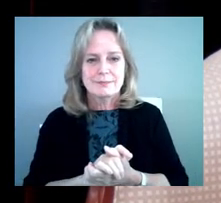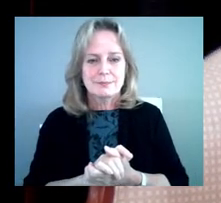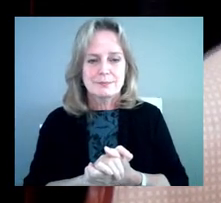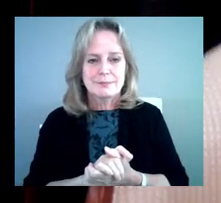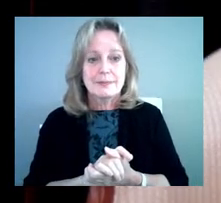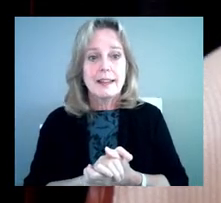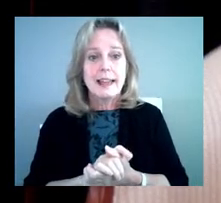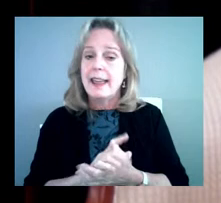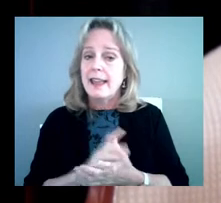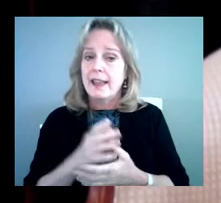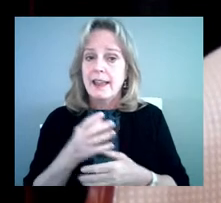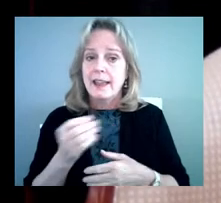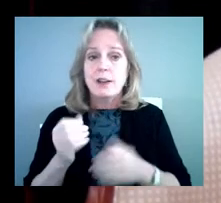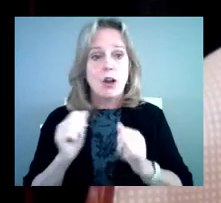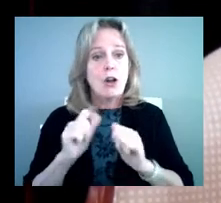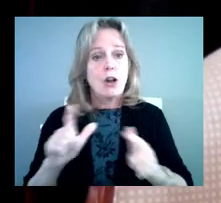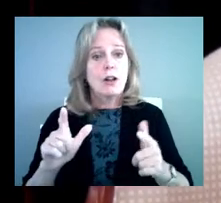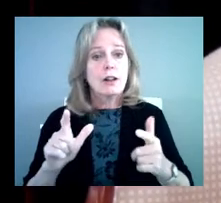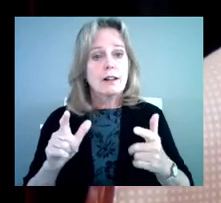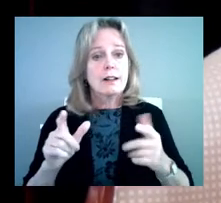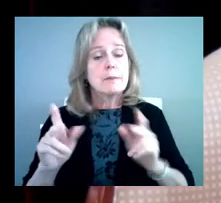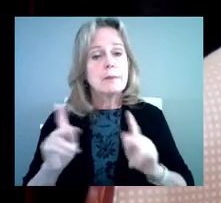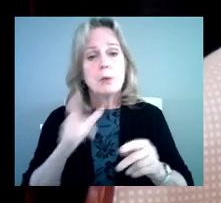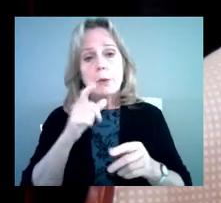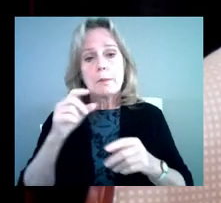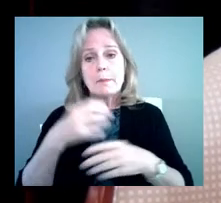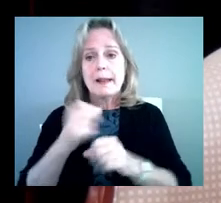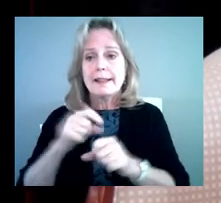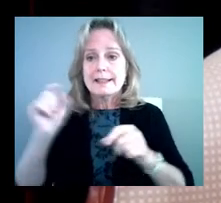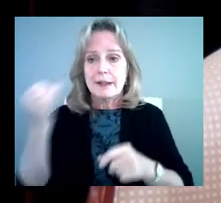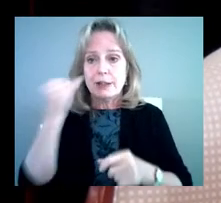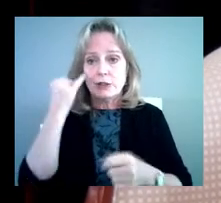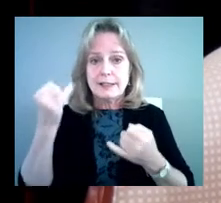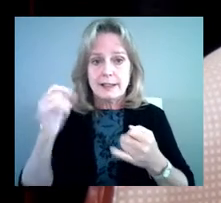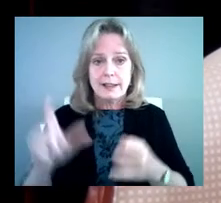And all those who made this Imagination Library